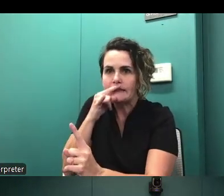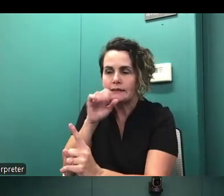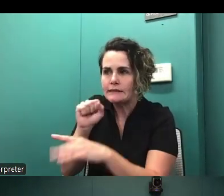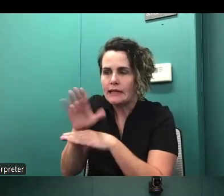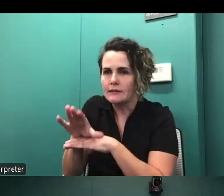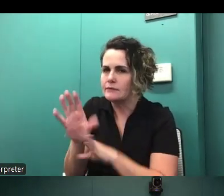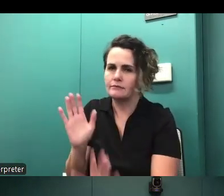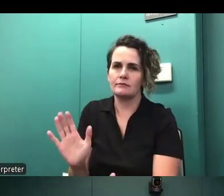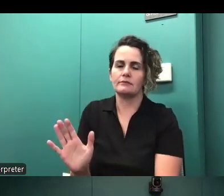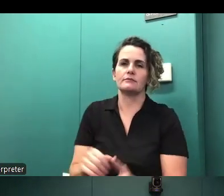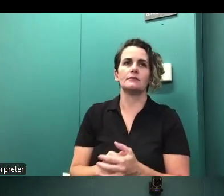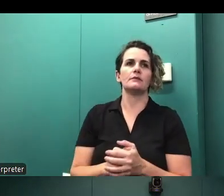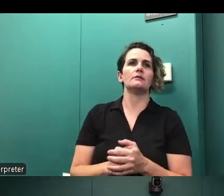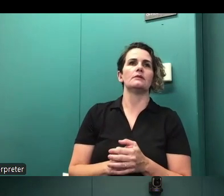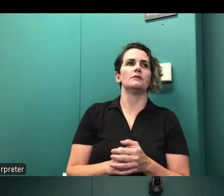like.